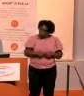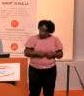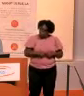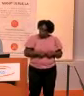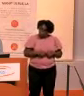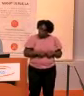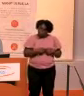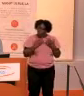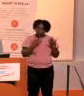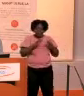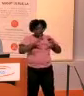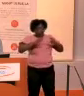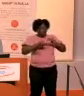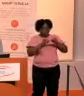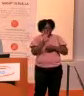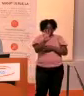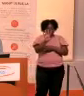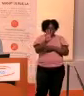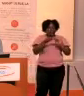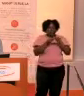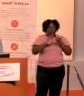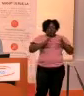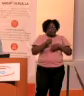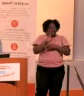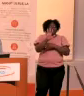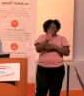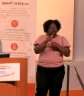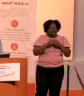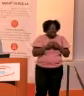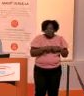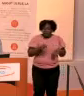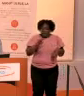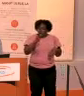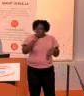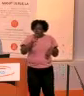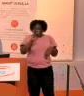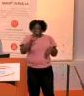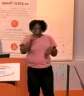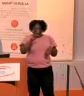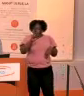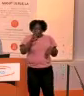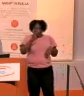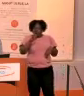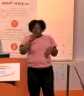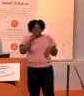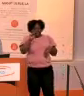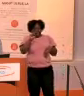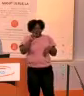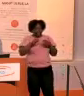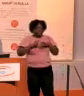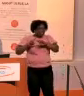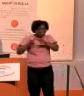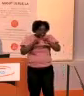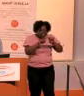Moving on to class 5 disease, which is membranous, little bit different entity.